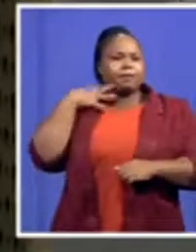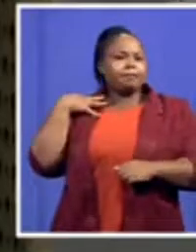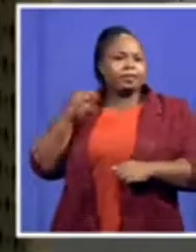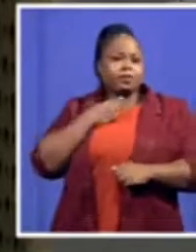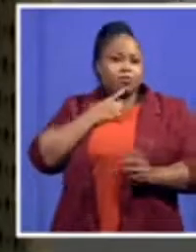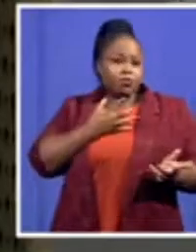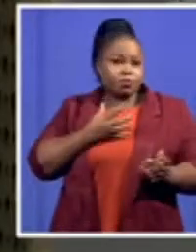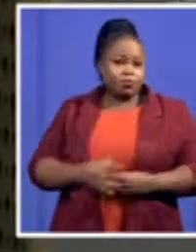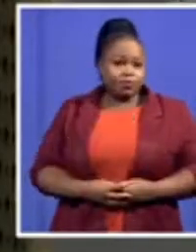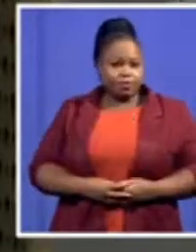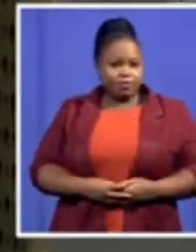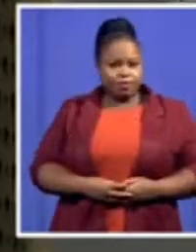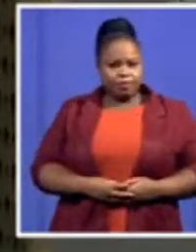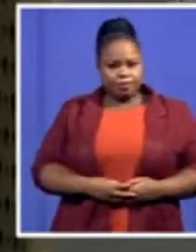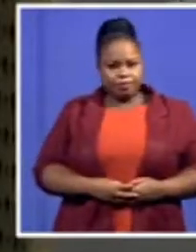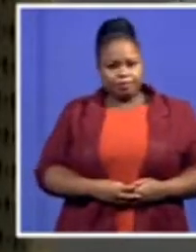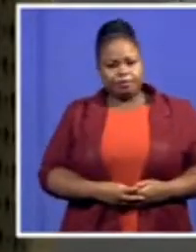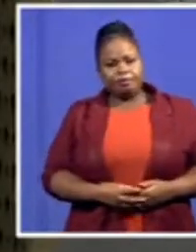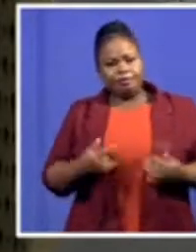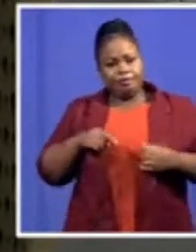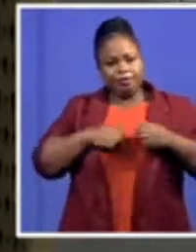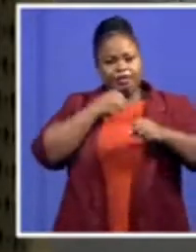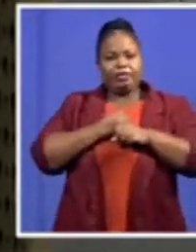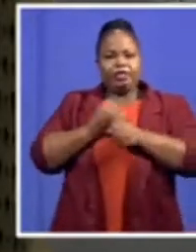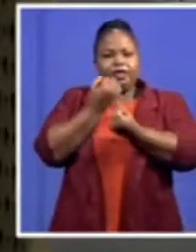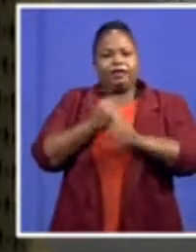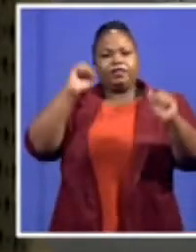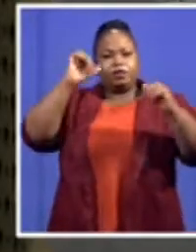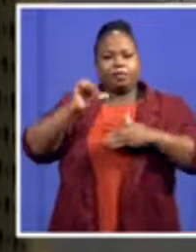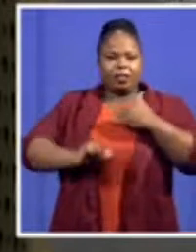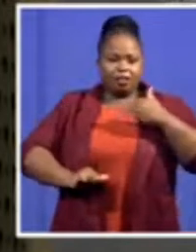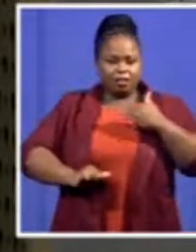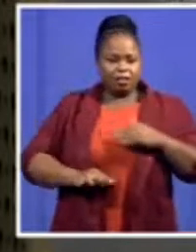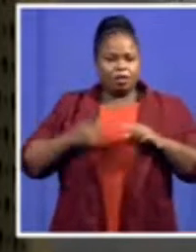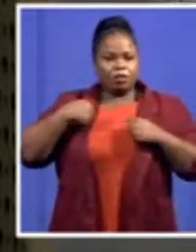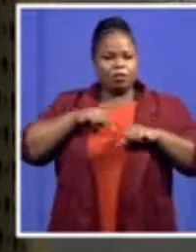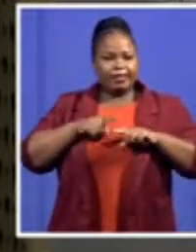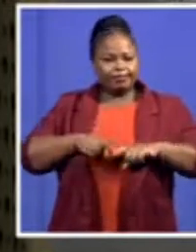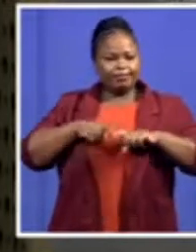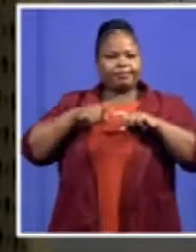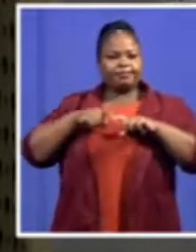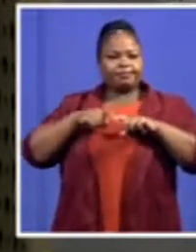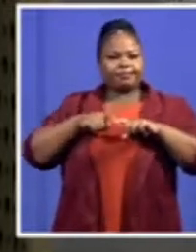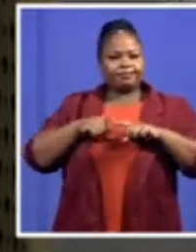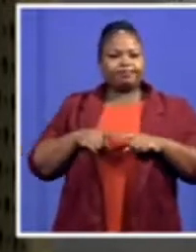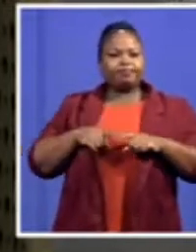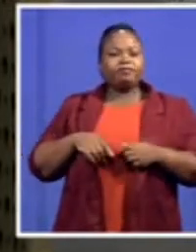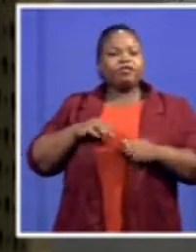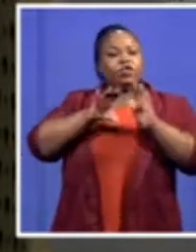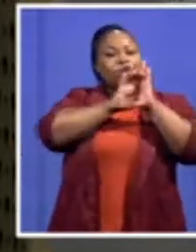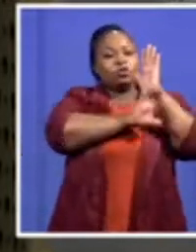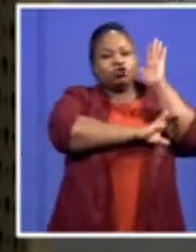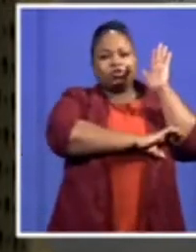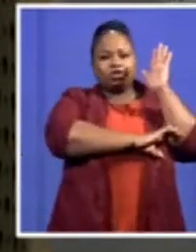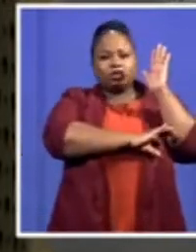As we mark Freedom Month this year, we will pause and take stock of our constitutional democratic project under